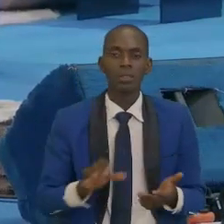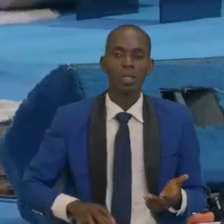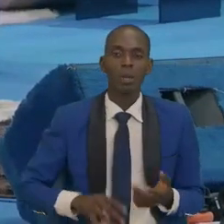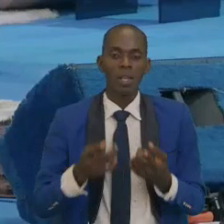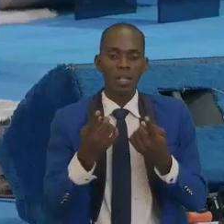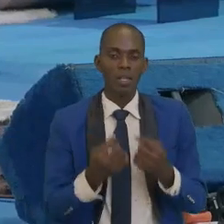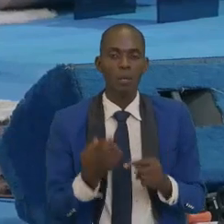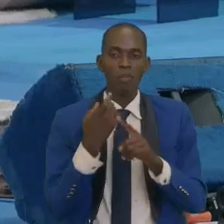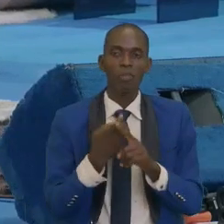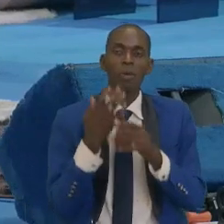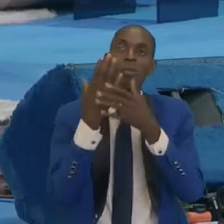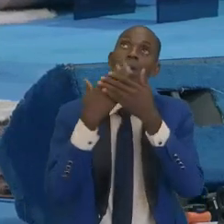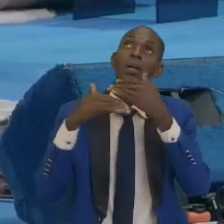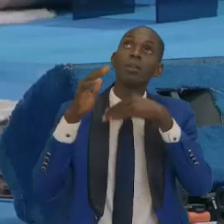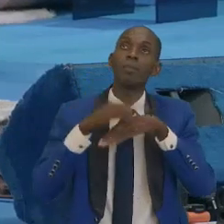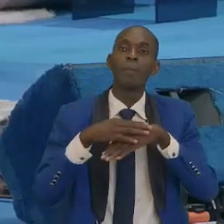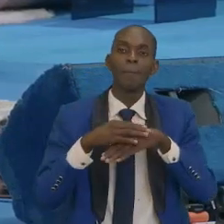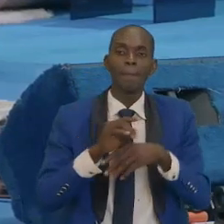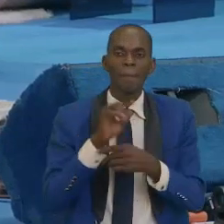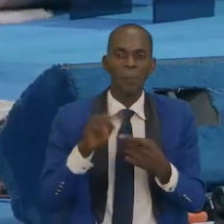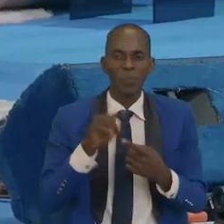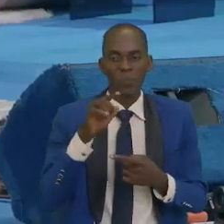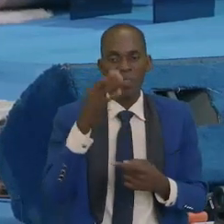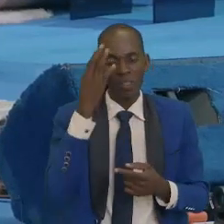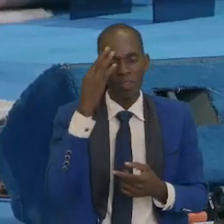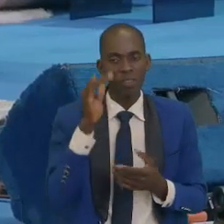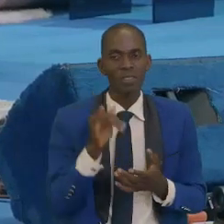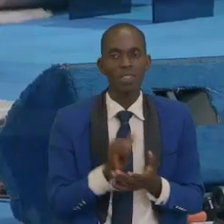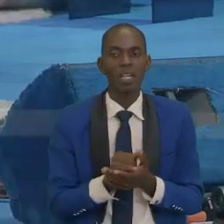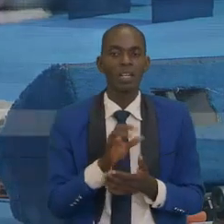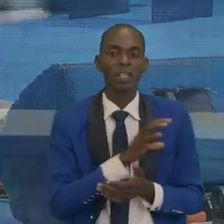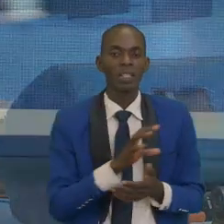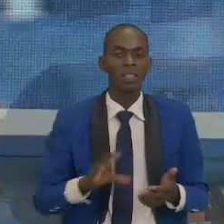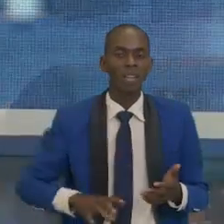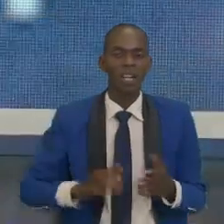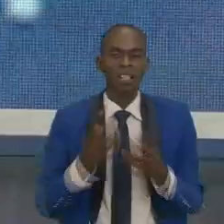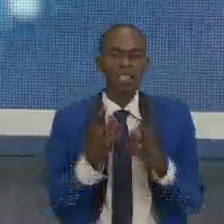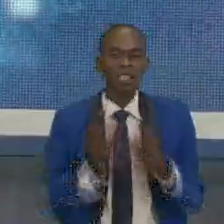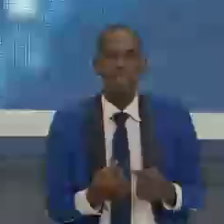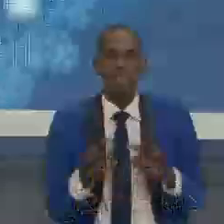heaven, when you know that Christ came with abundant life,